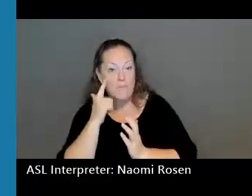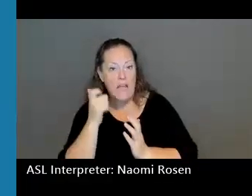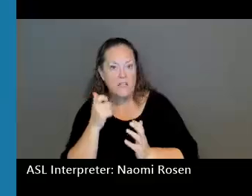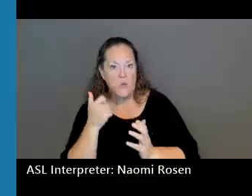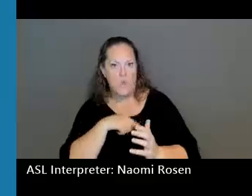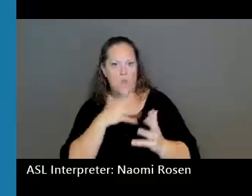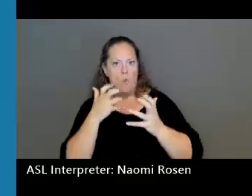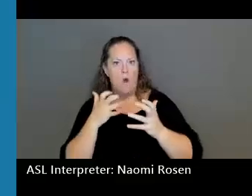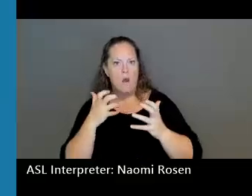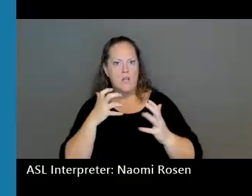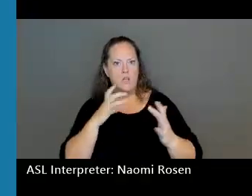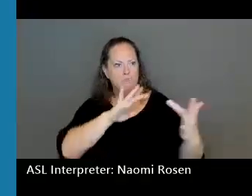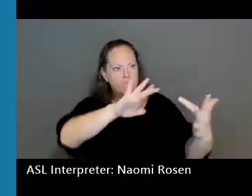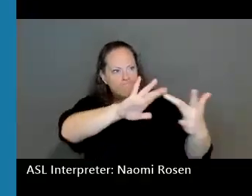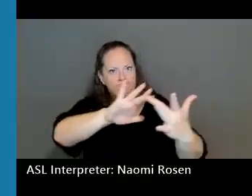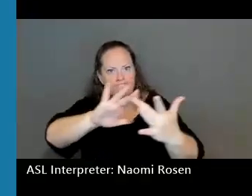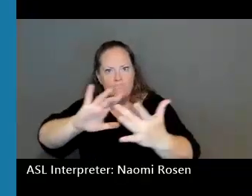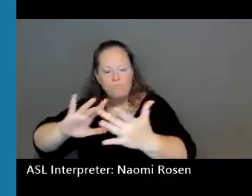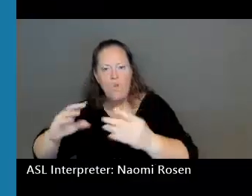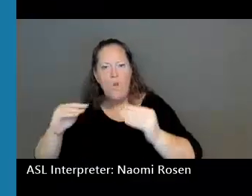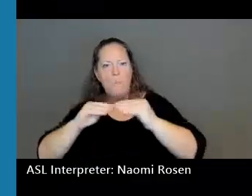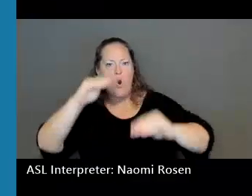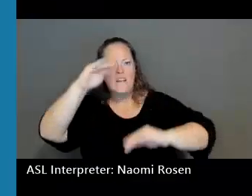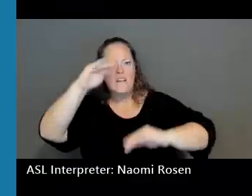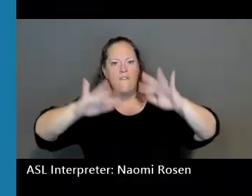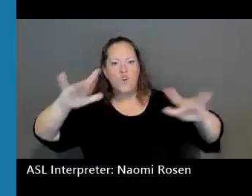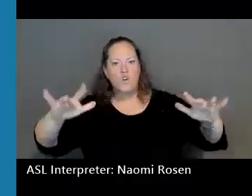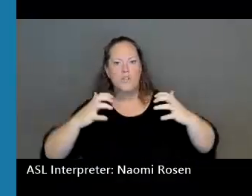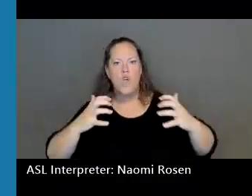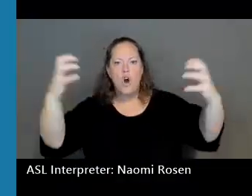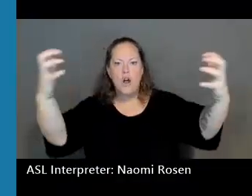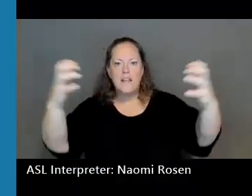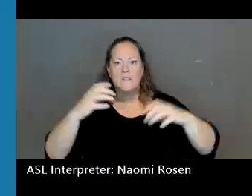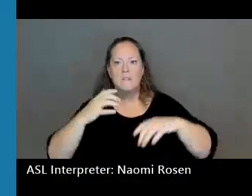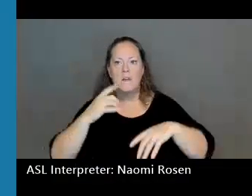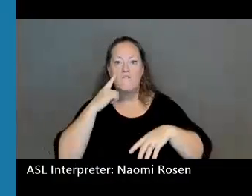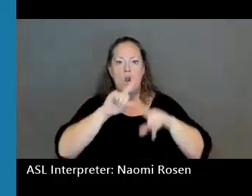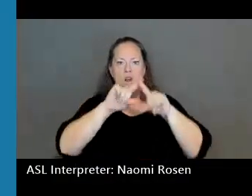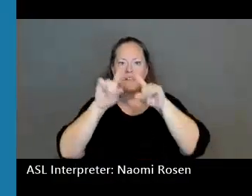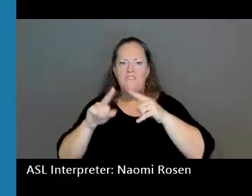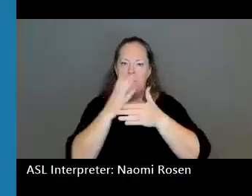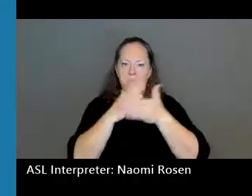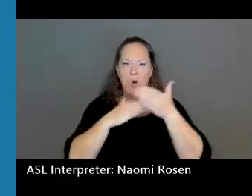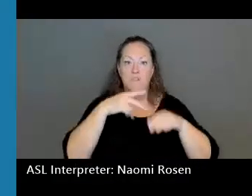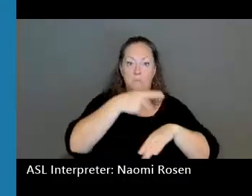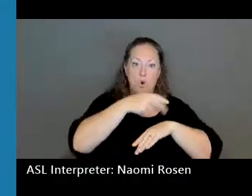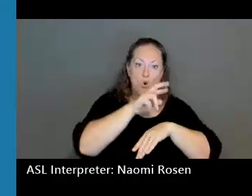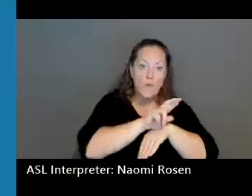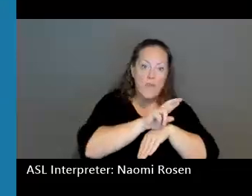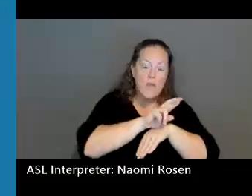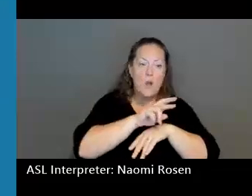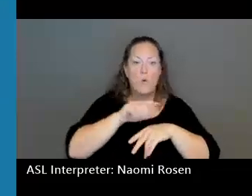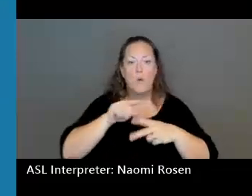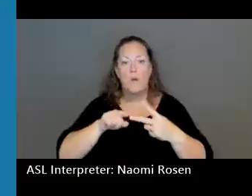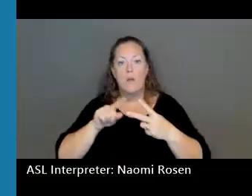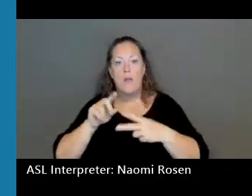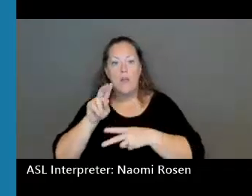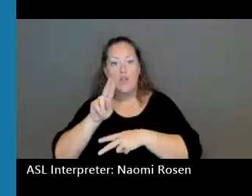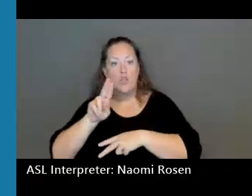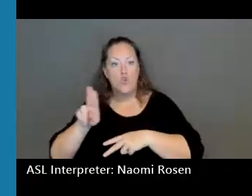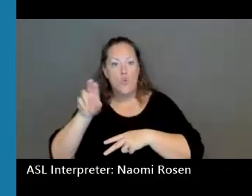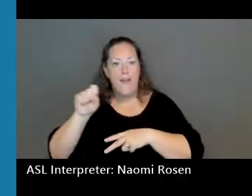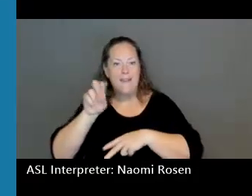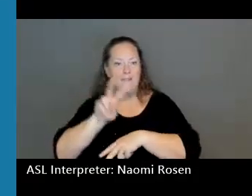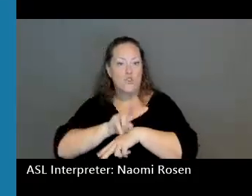set of audiences in different parts of Puerto Rico and in the U.S. Virgin